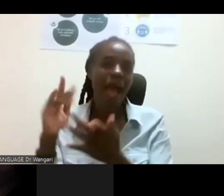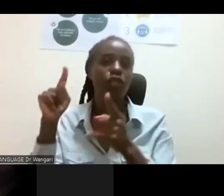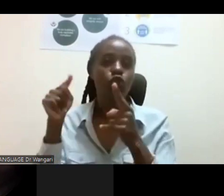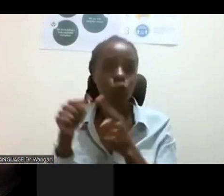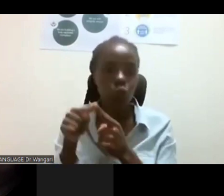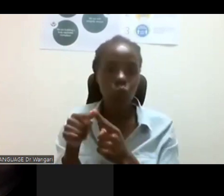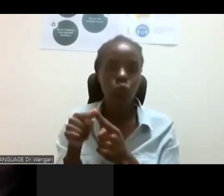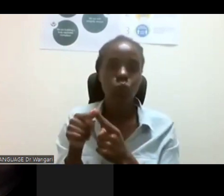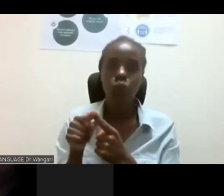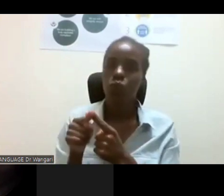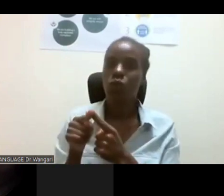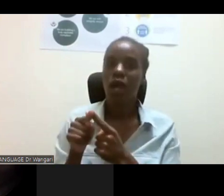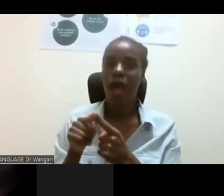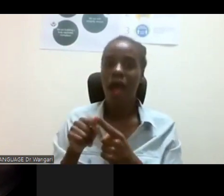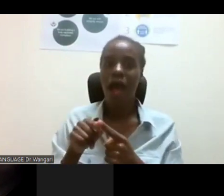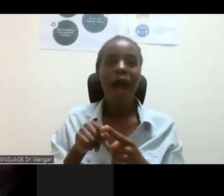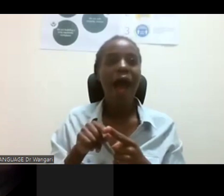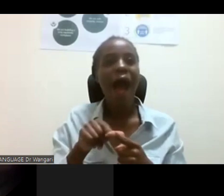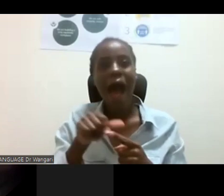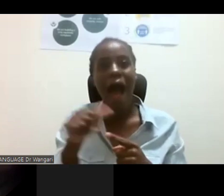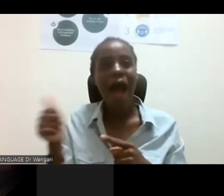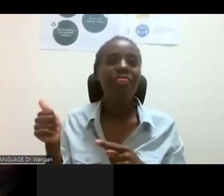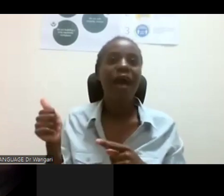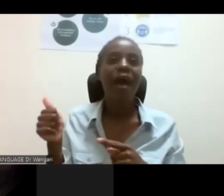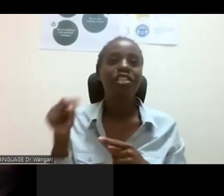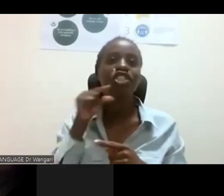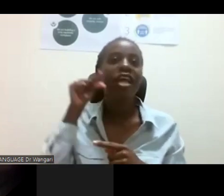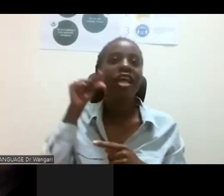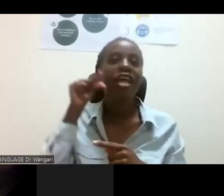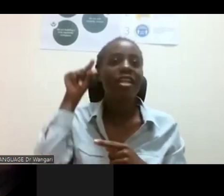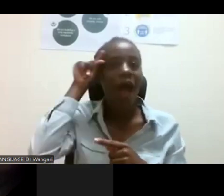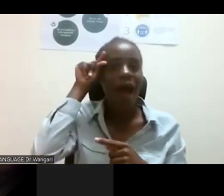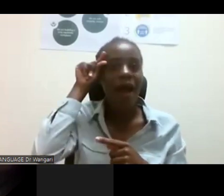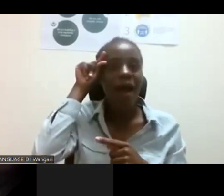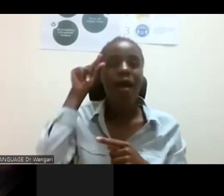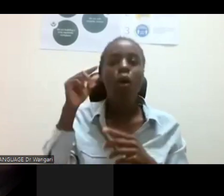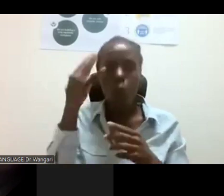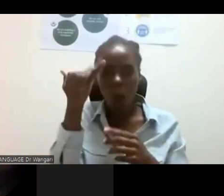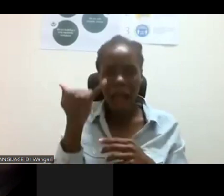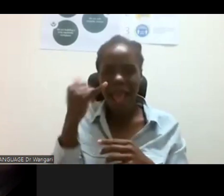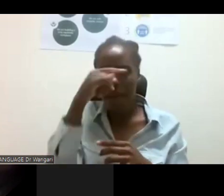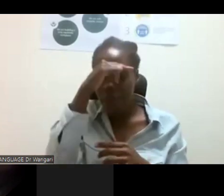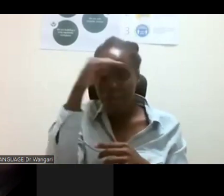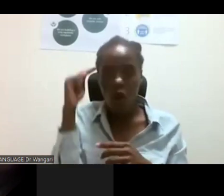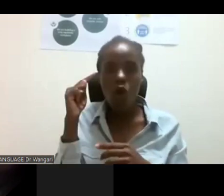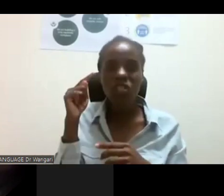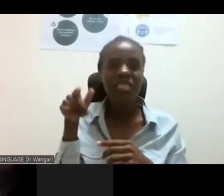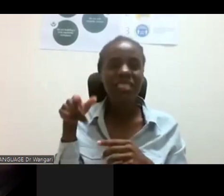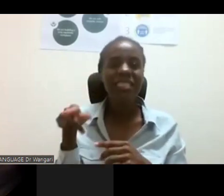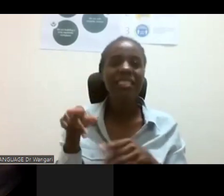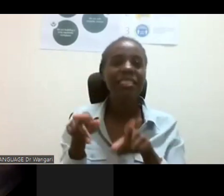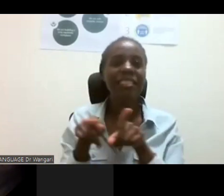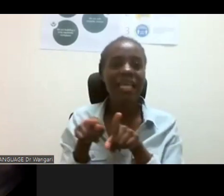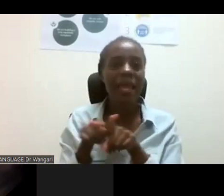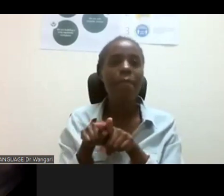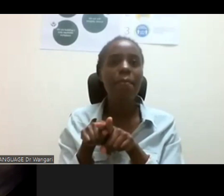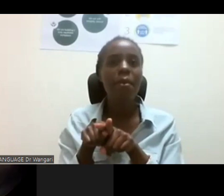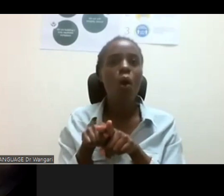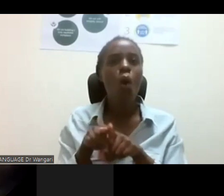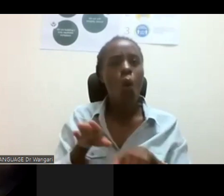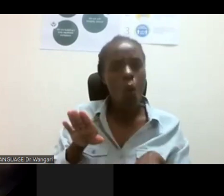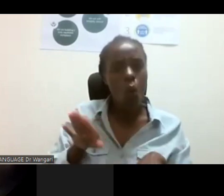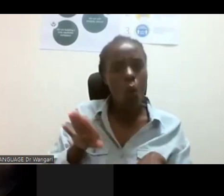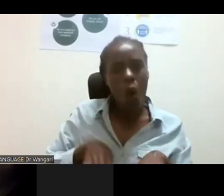private and reproductive part, since they are termed as a lesser woman